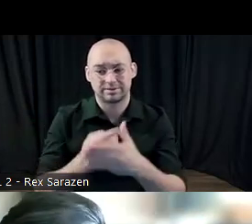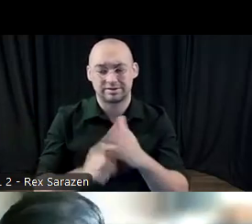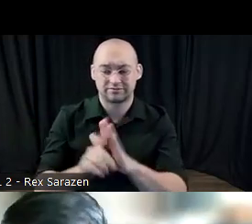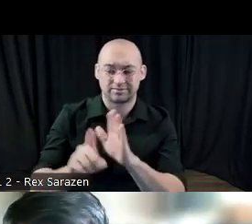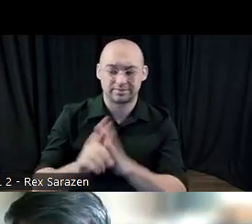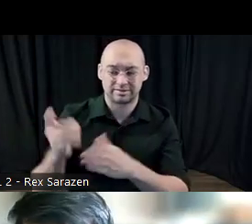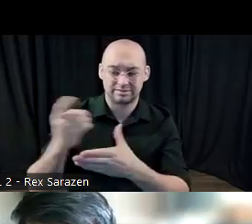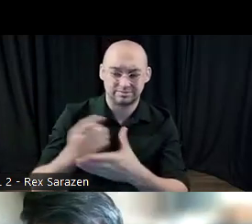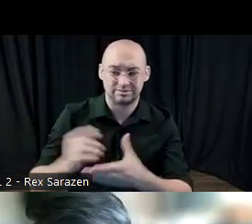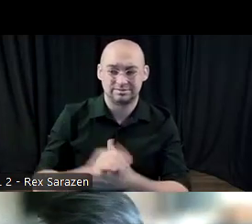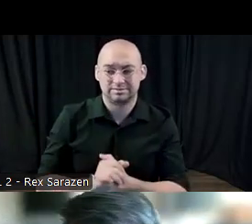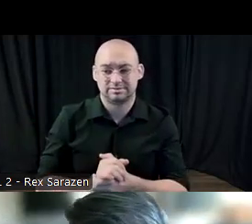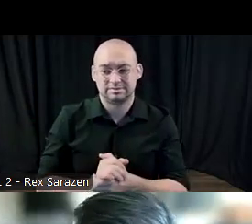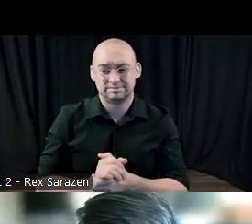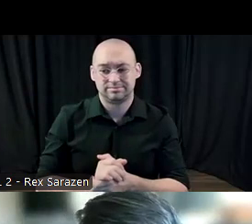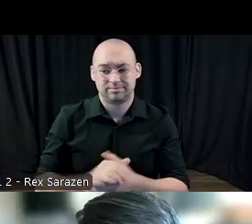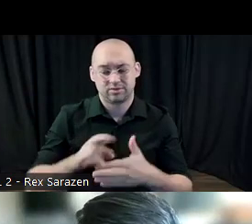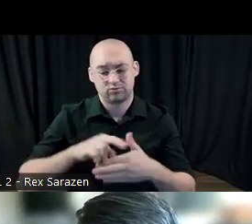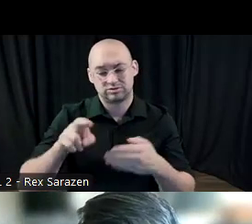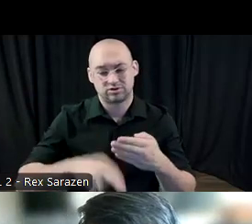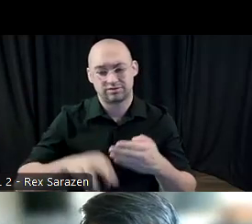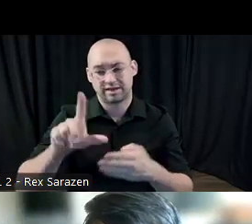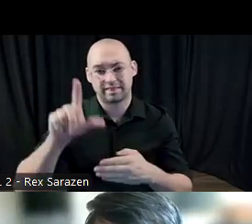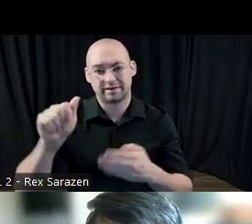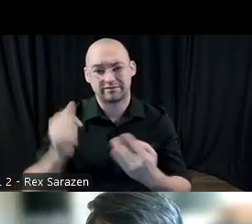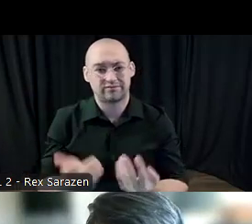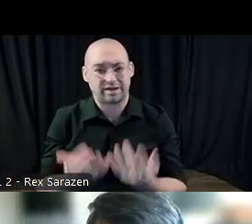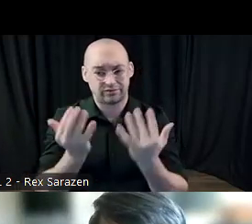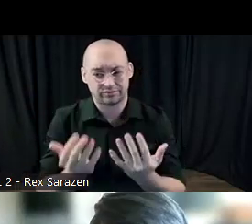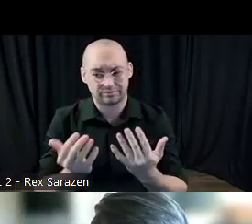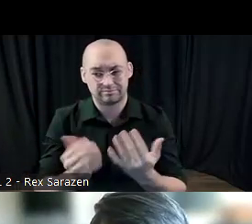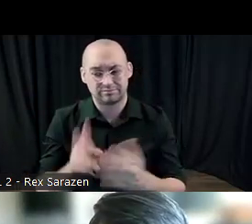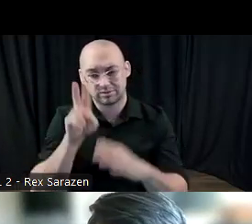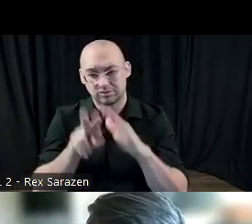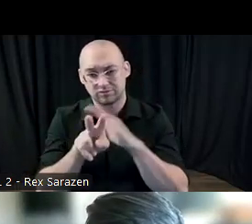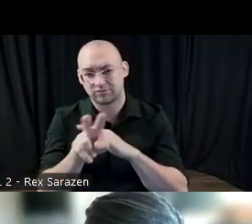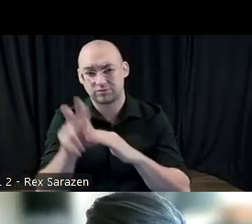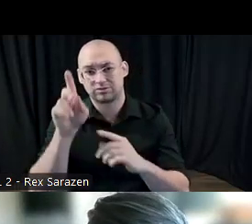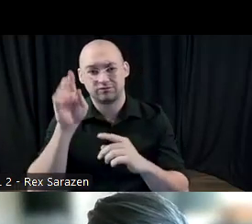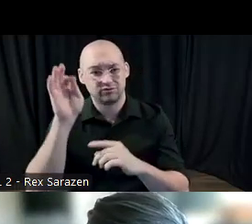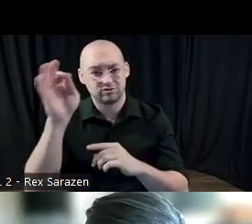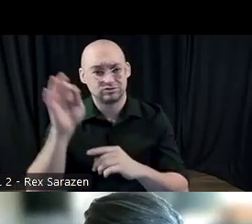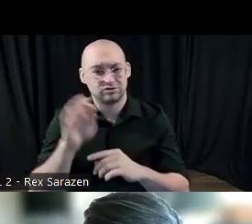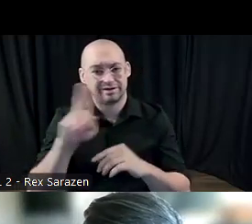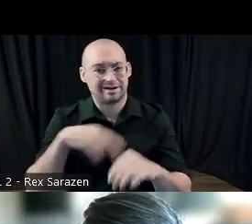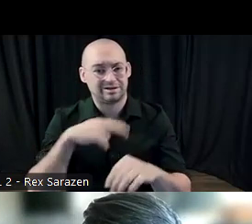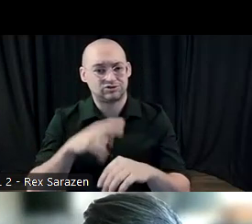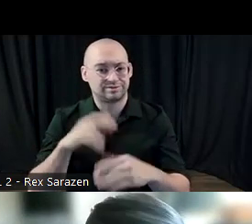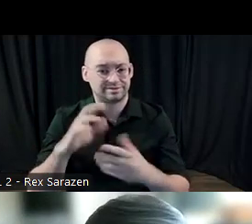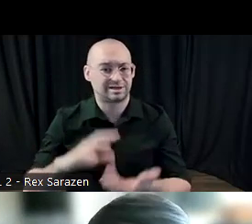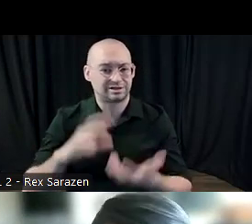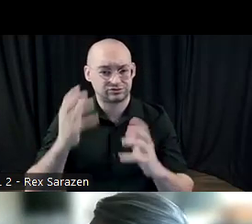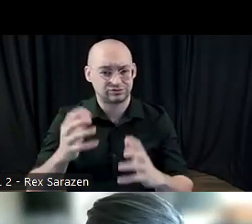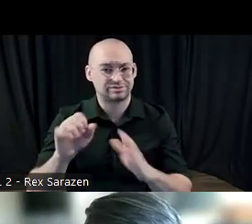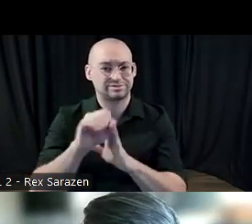disabilities, resulting from the LA fires, and also looking forward to future natural disasters that the state